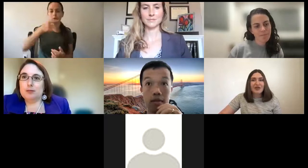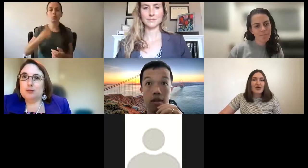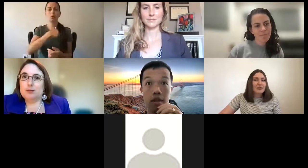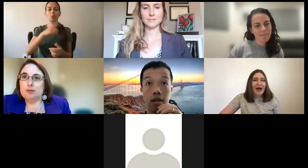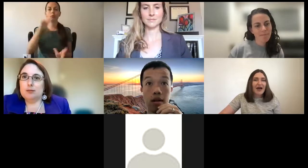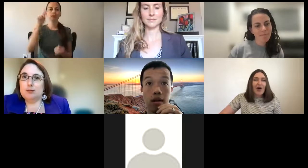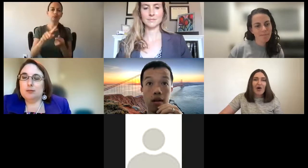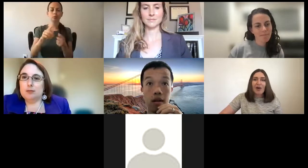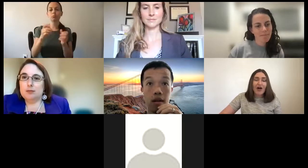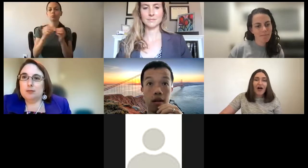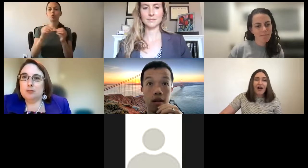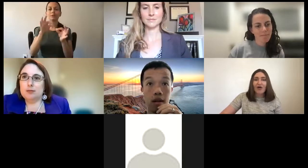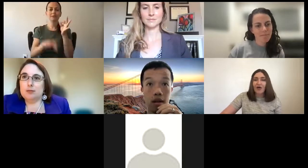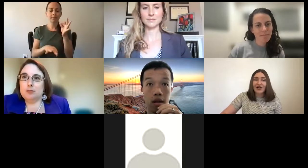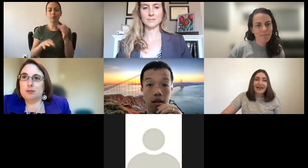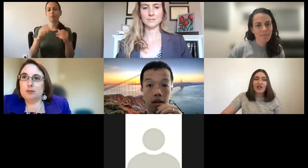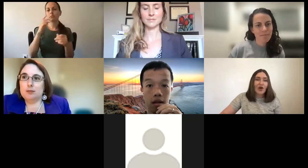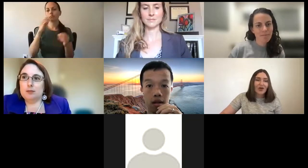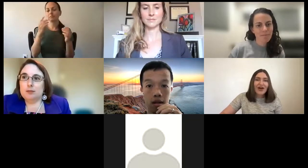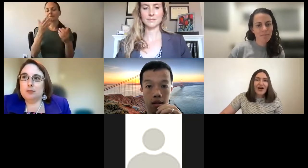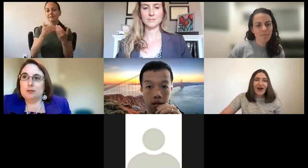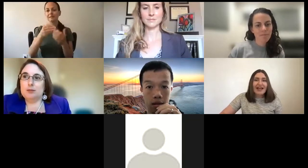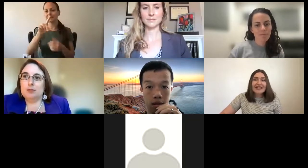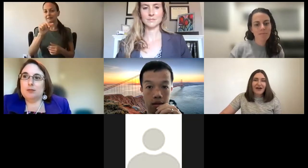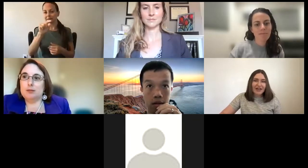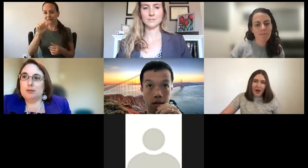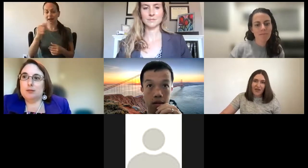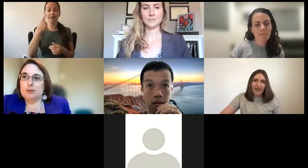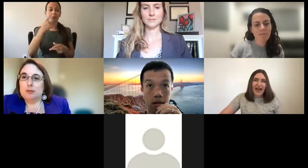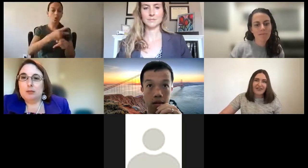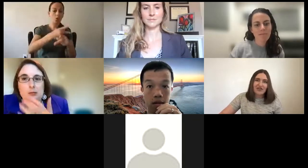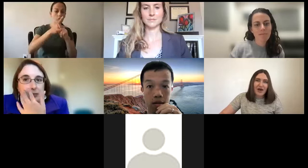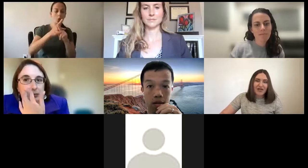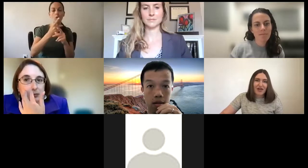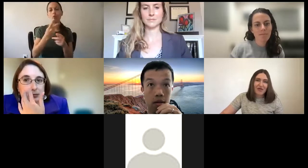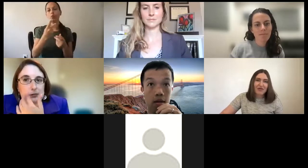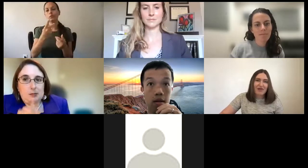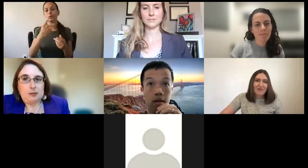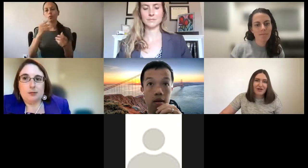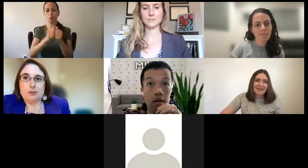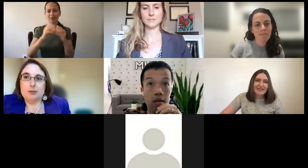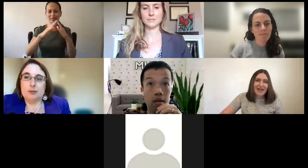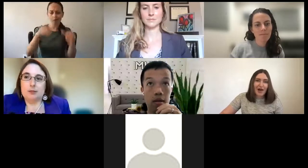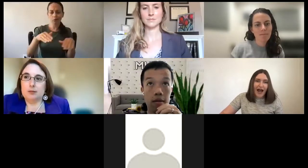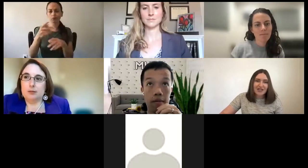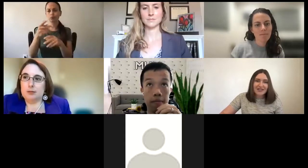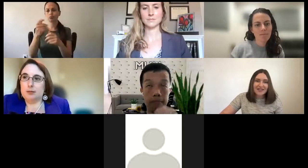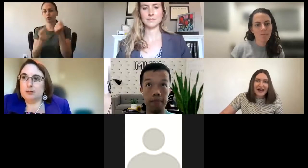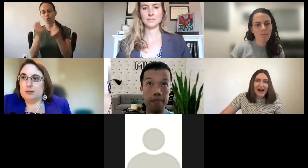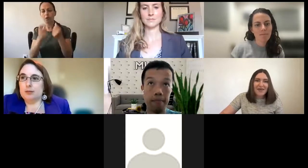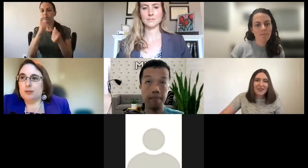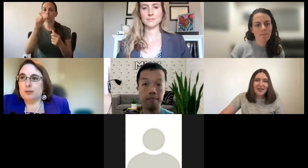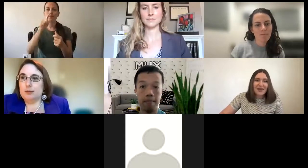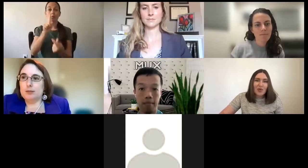data-driven so that you can buy a home, a car, or get a loan on any device rather than having to do everything through in-person